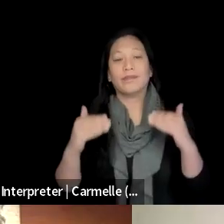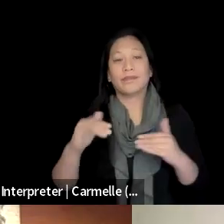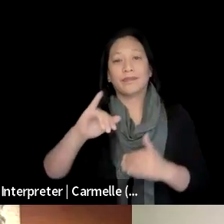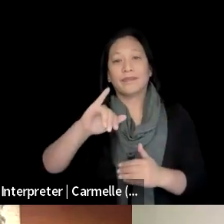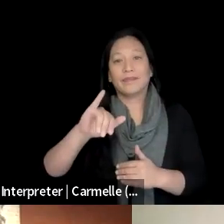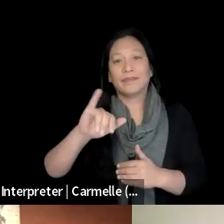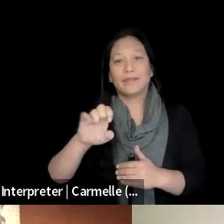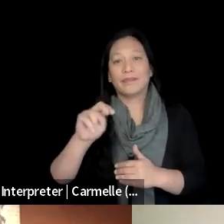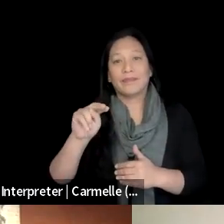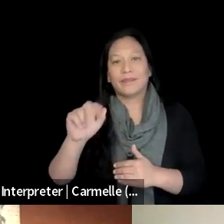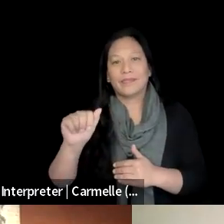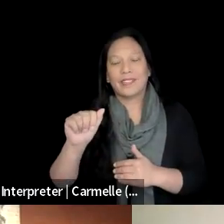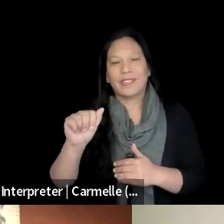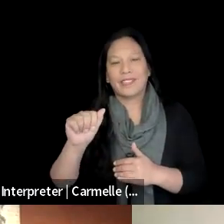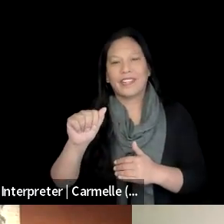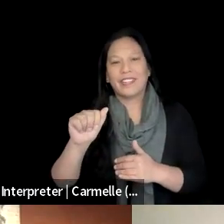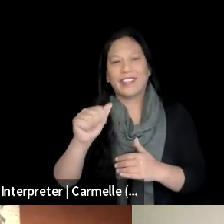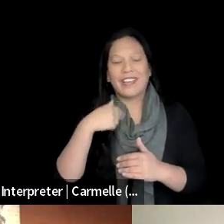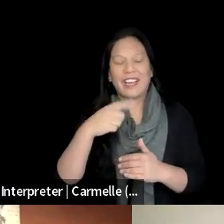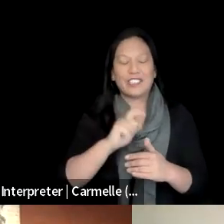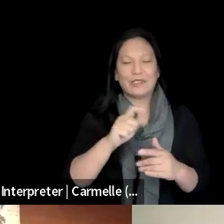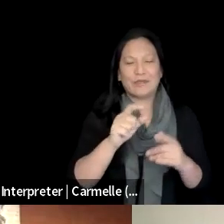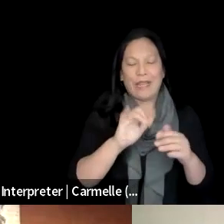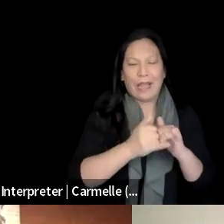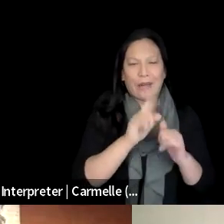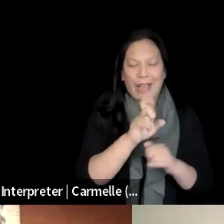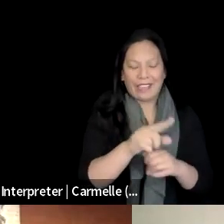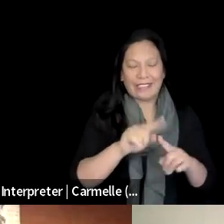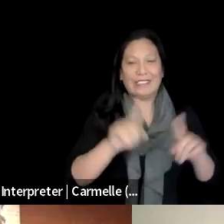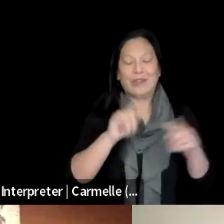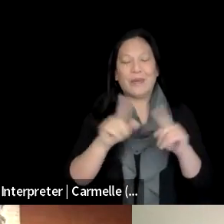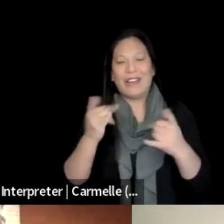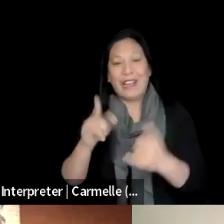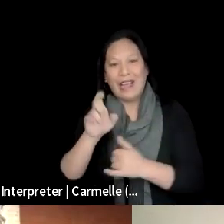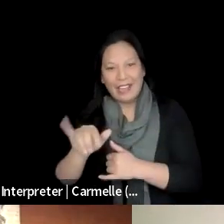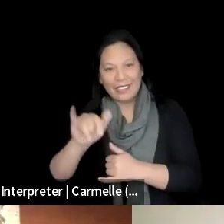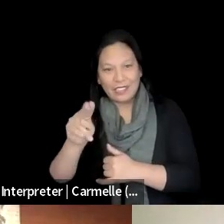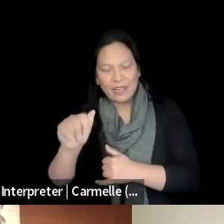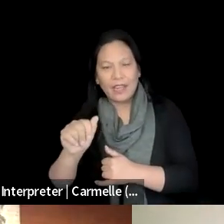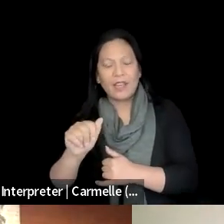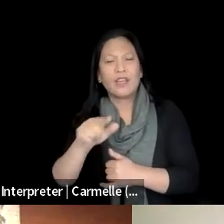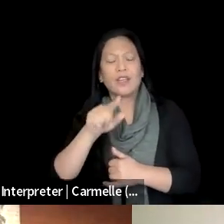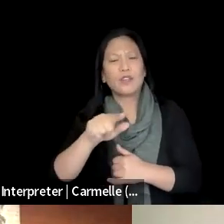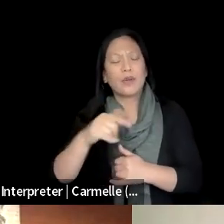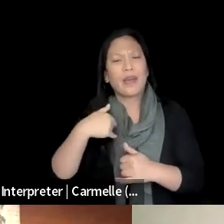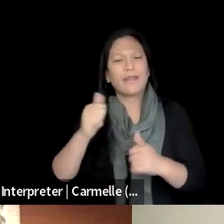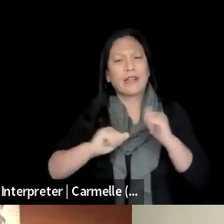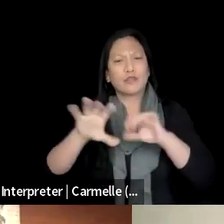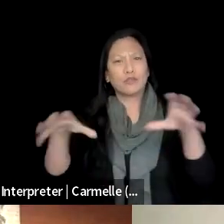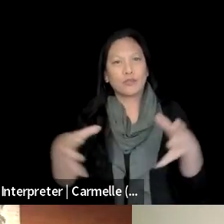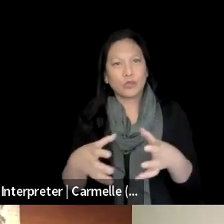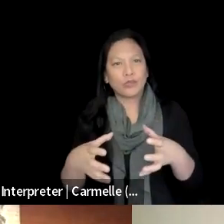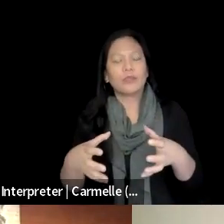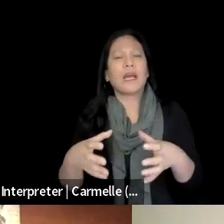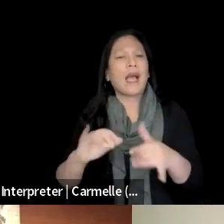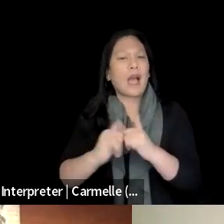asked the question this way, Nina, by the way, but too late. How do you begin with your ensembles when you're in the directorial role or stance?